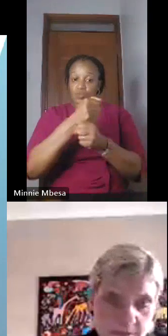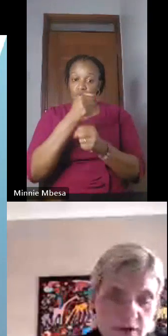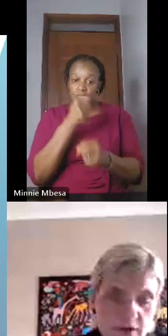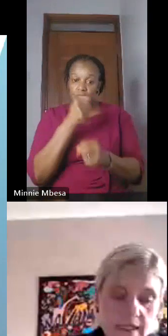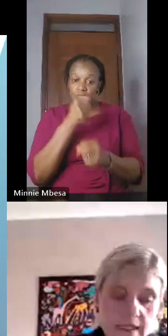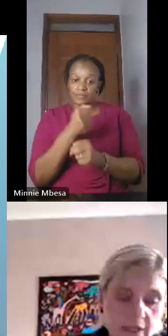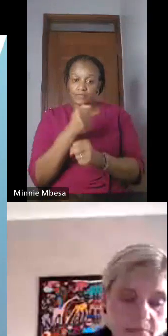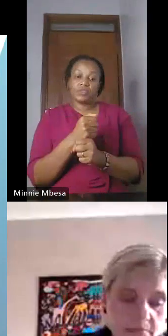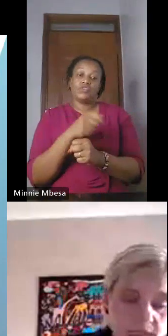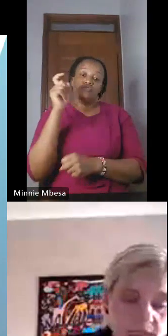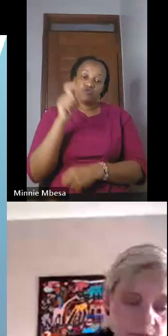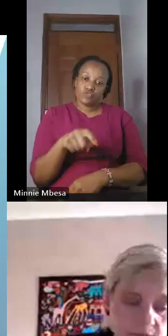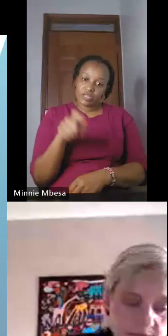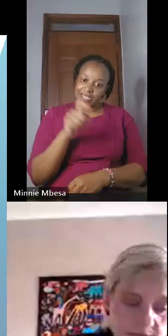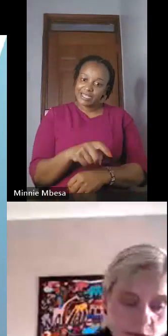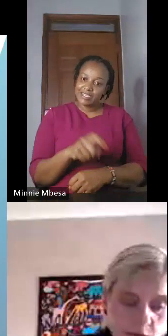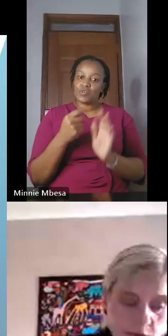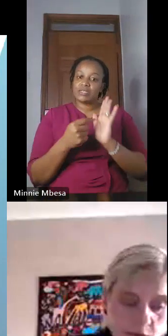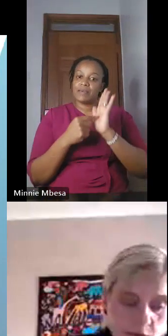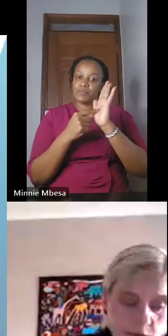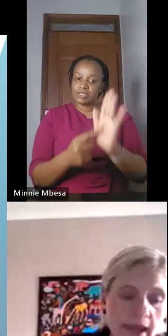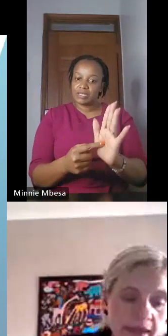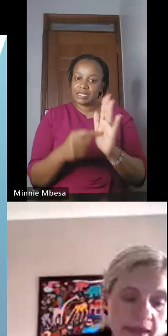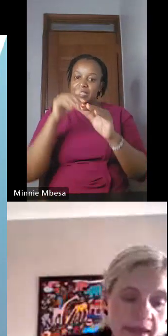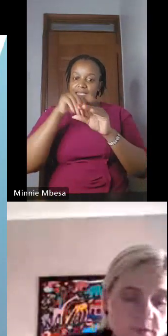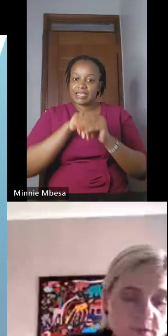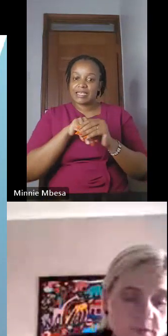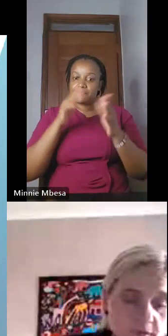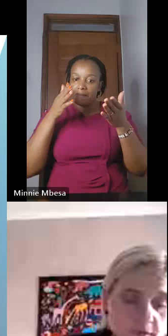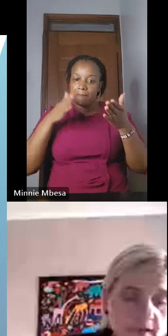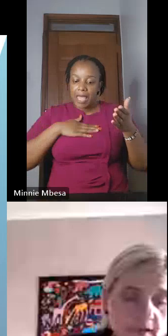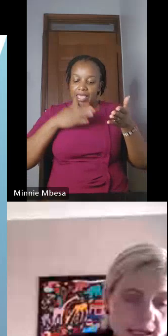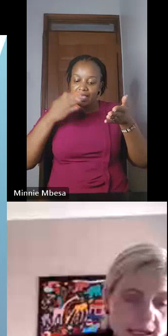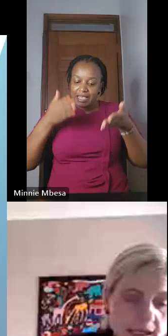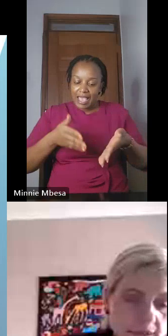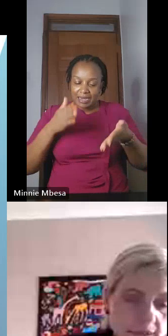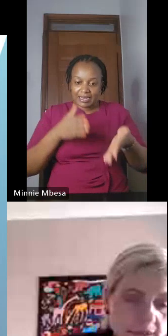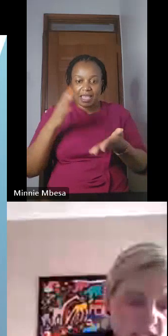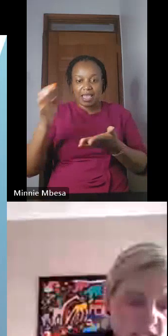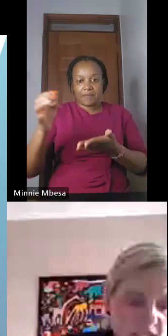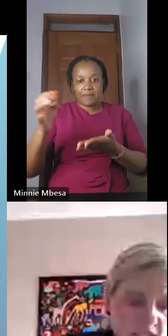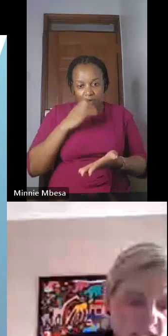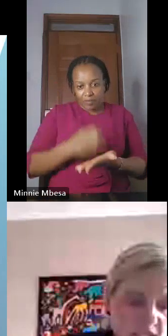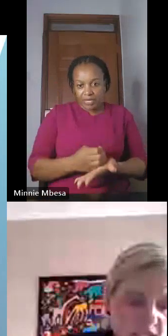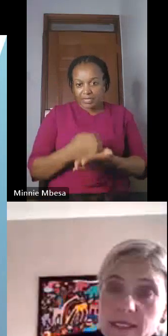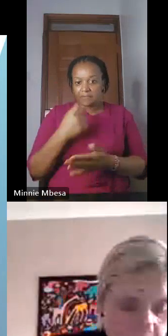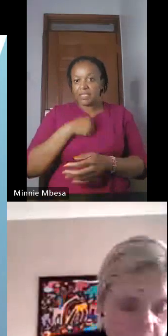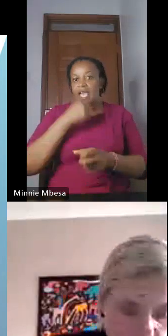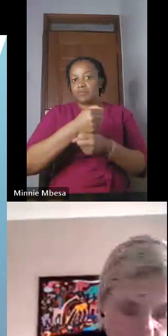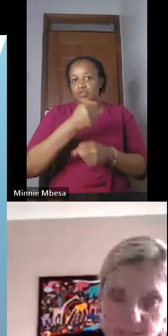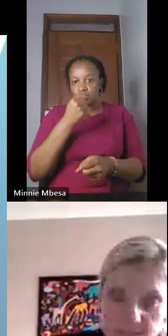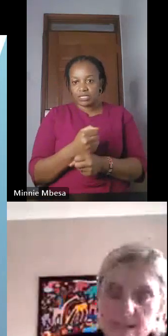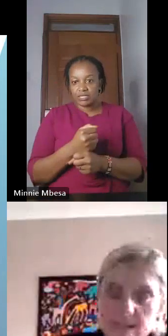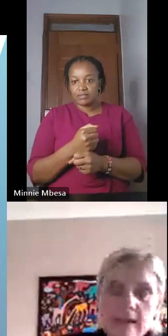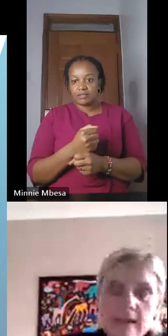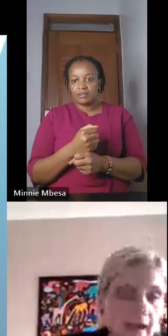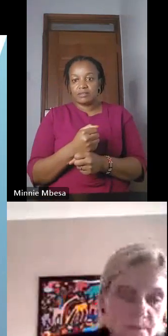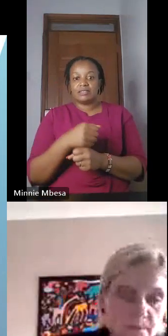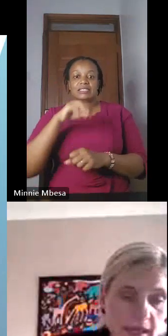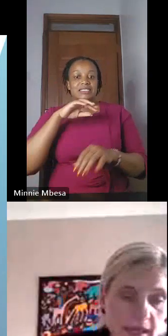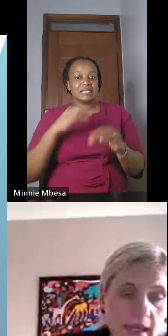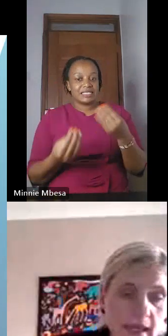to demonstrate, look, in my current employment, I am doing, like, shall we say, disability